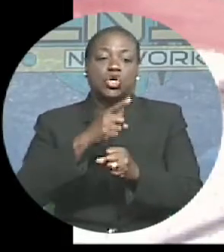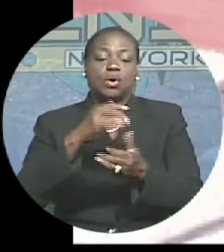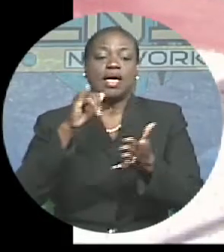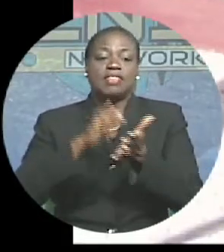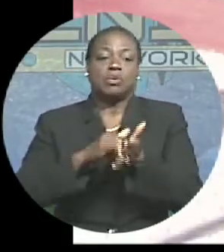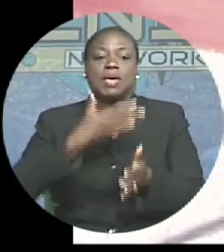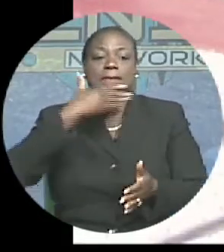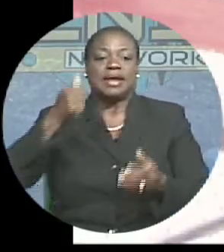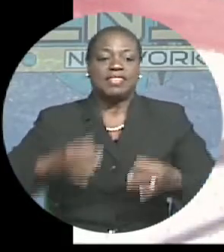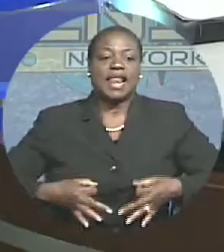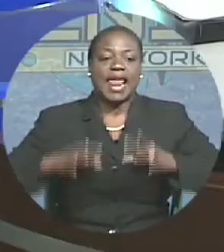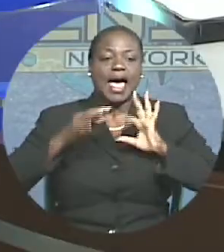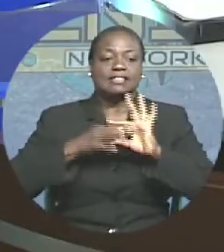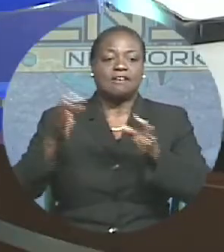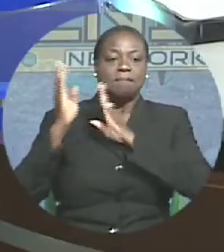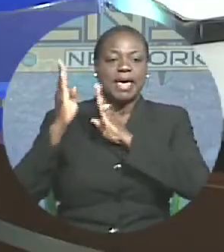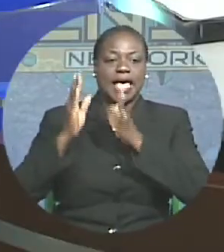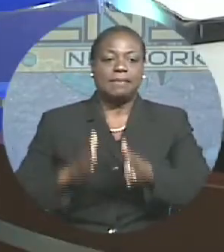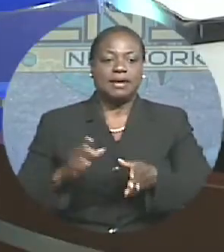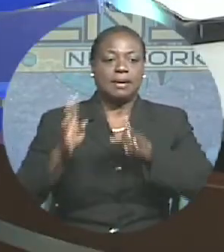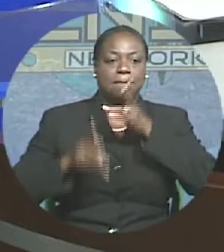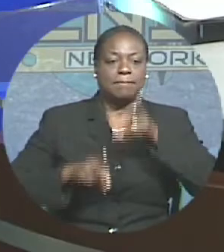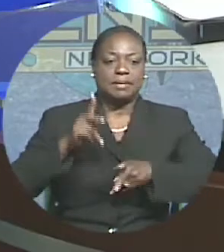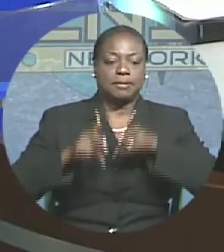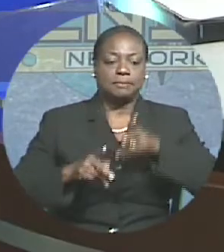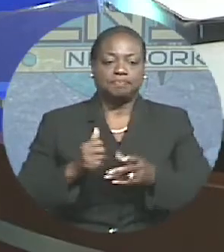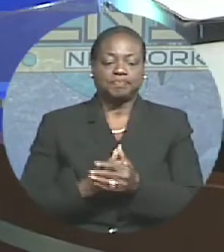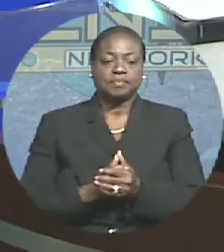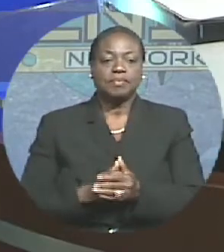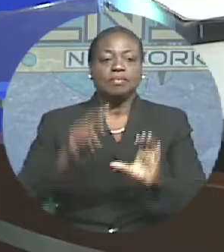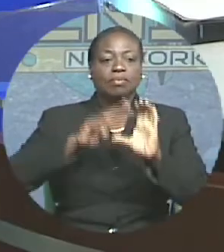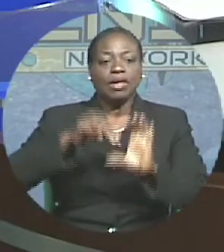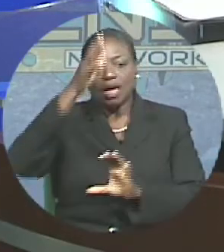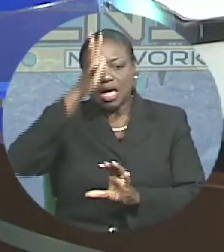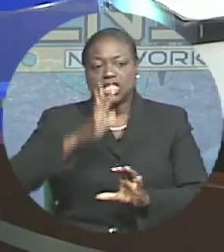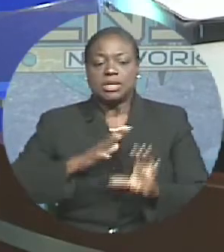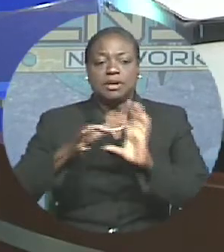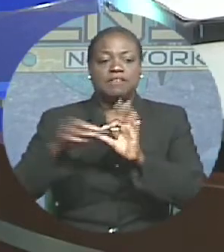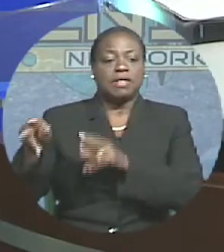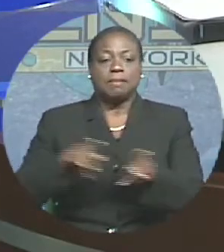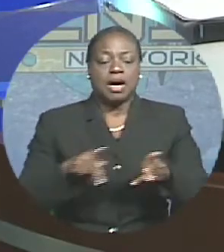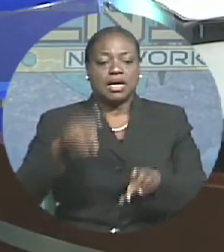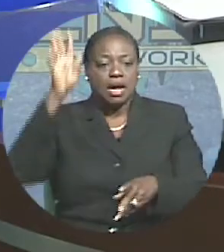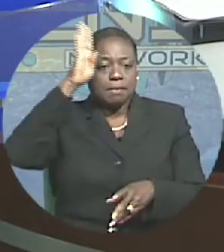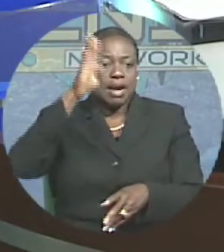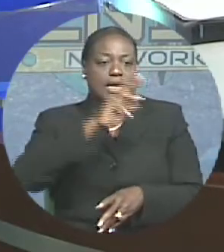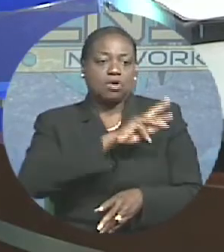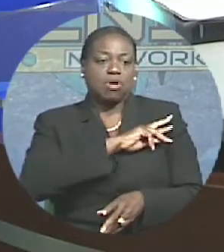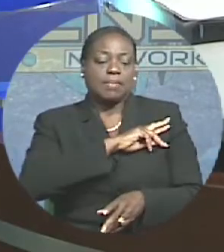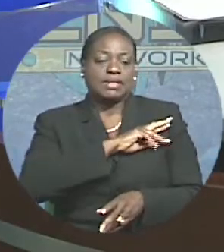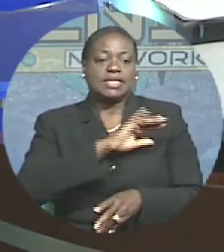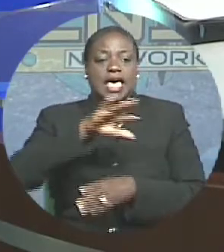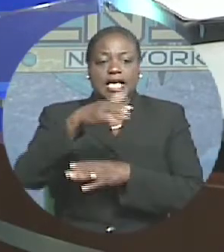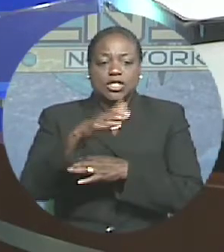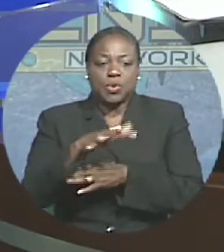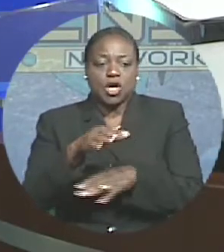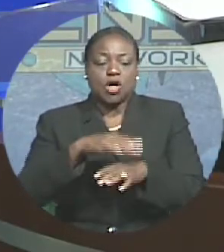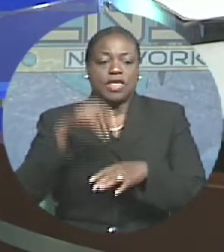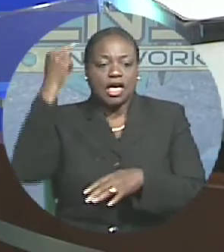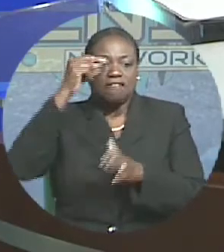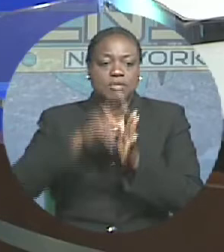of the Bahamian people. Meantime, Chairman of the Progressive Liberal Party, Bradley Roberts, is weighing in on the government's first year in